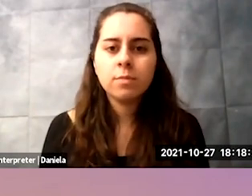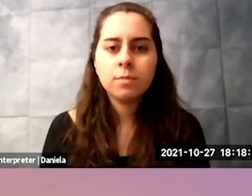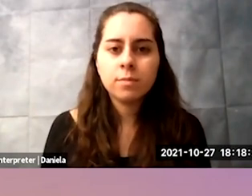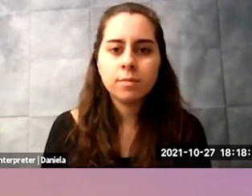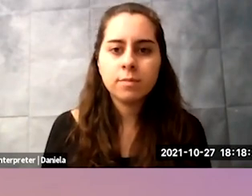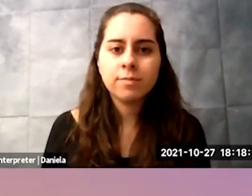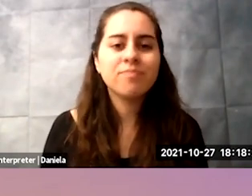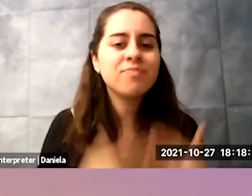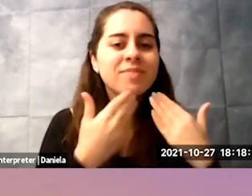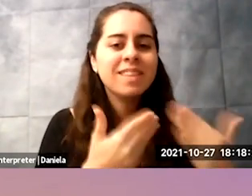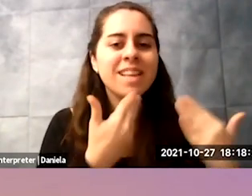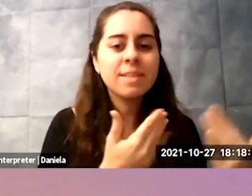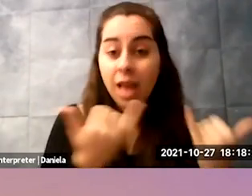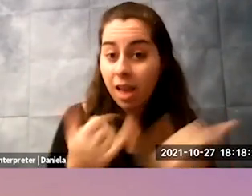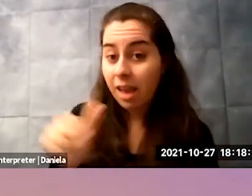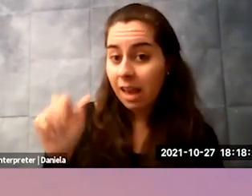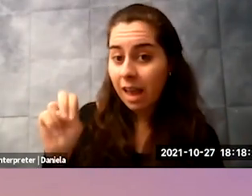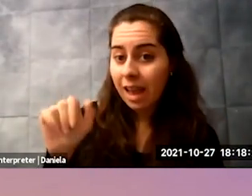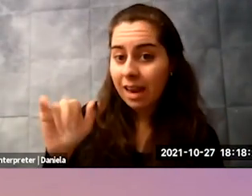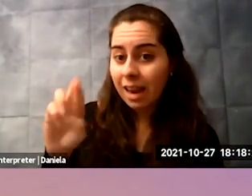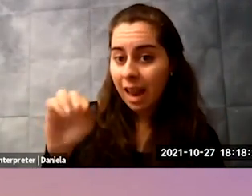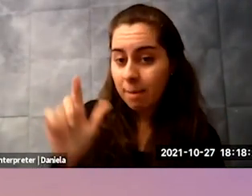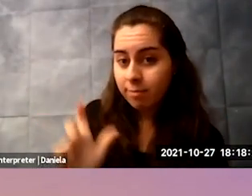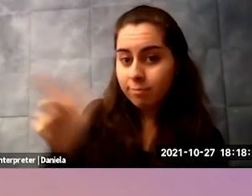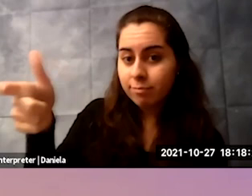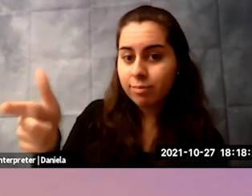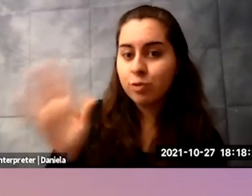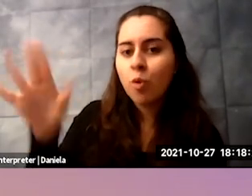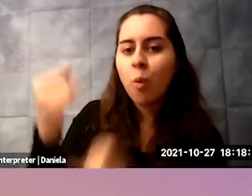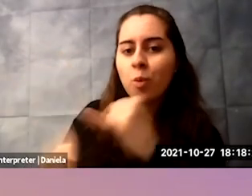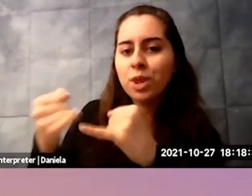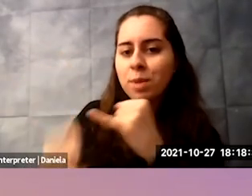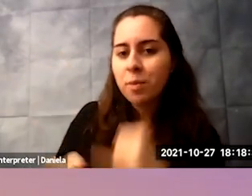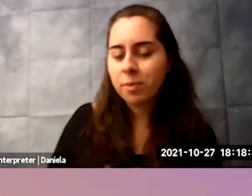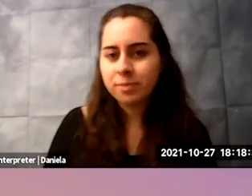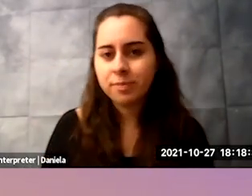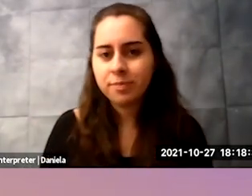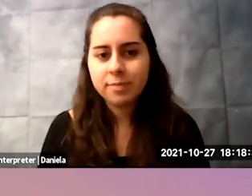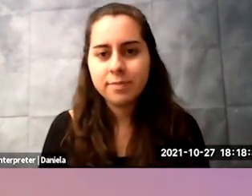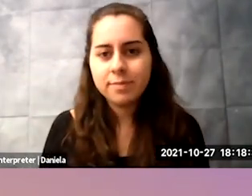Gracias, Digna. Ana Irma, te dejo las últimas palabras.